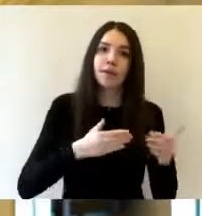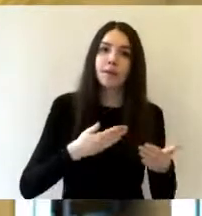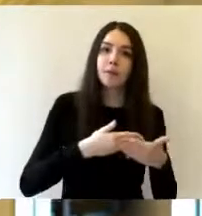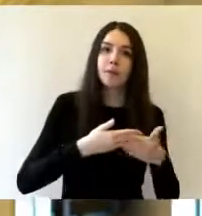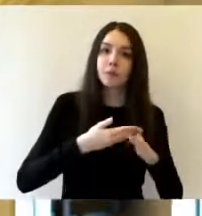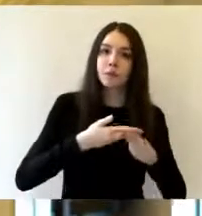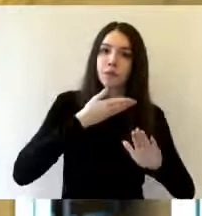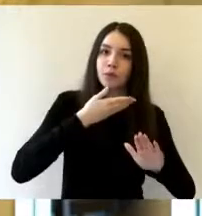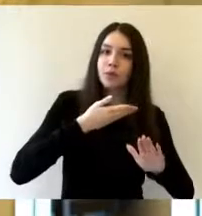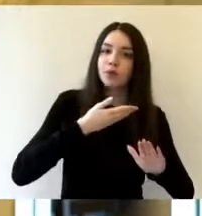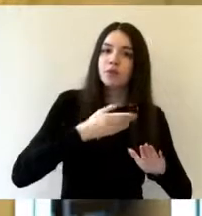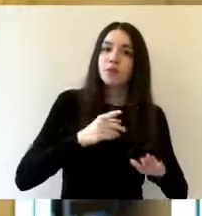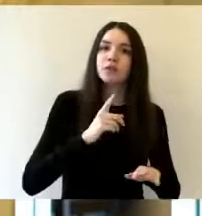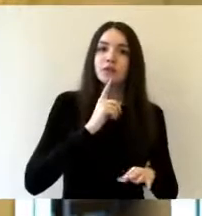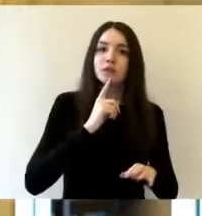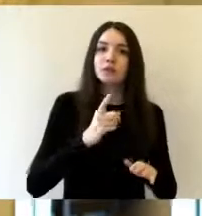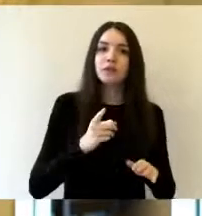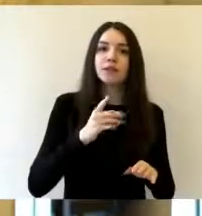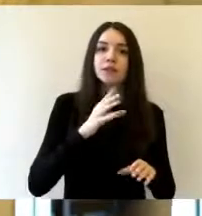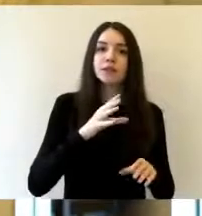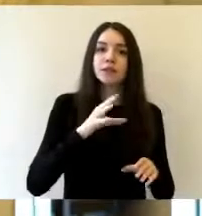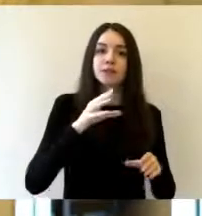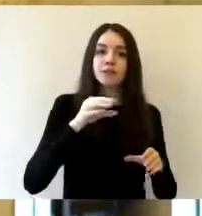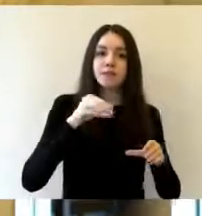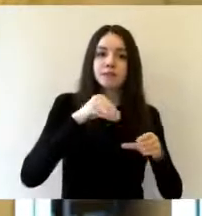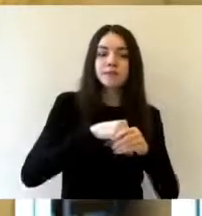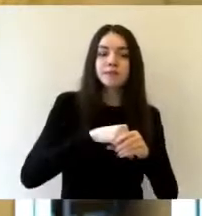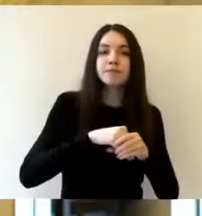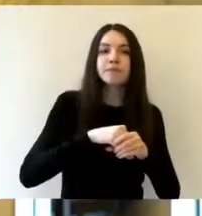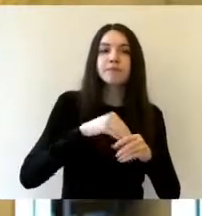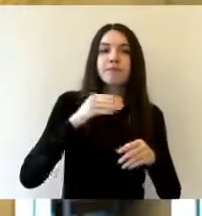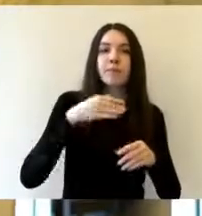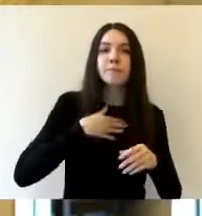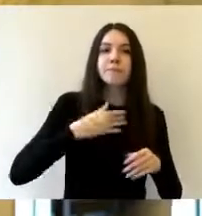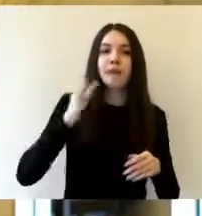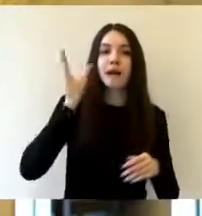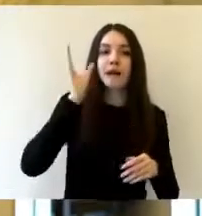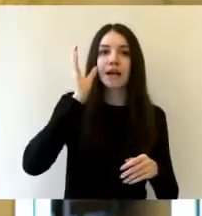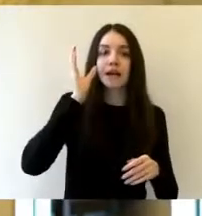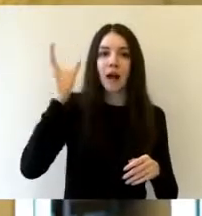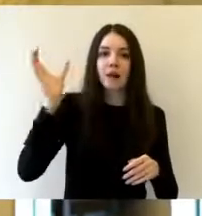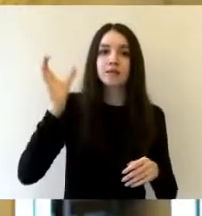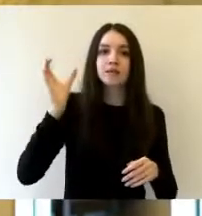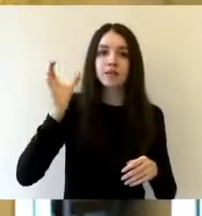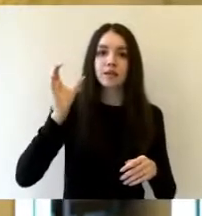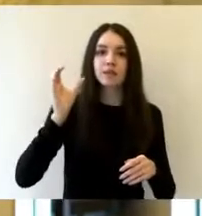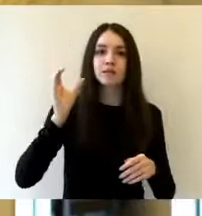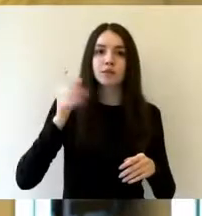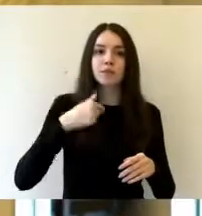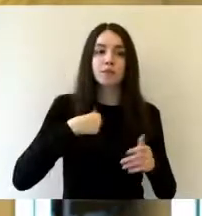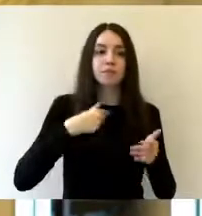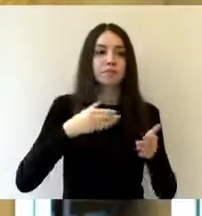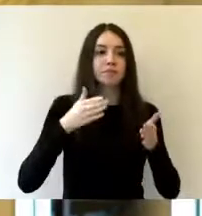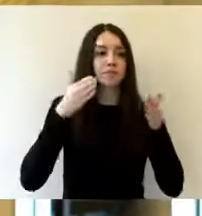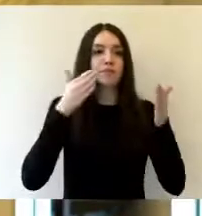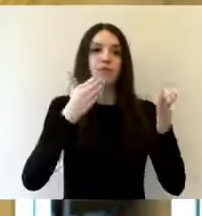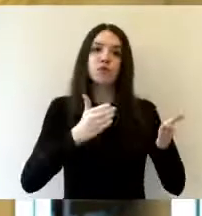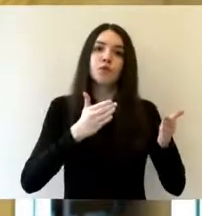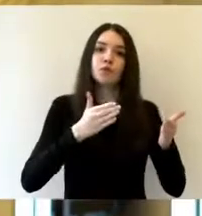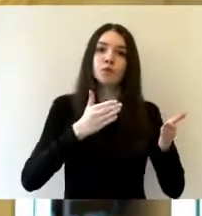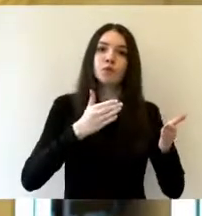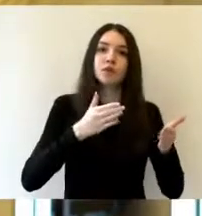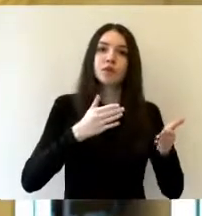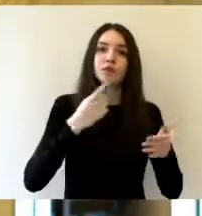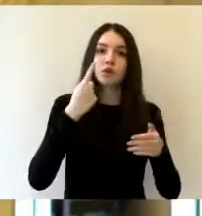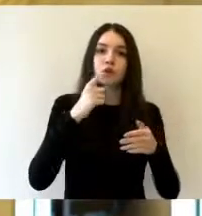so that really became part of the concept of the piece, that these things had been discarded and was my subject matter in some way analogous